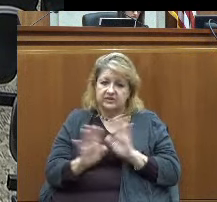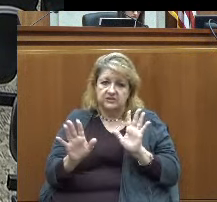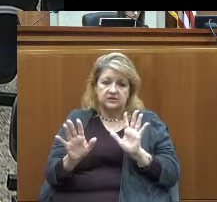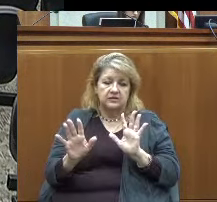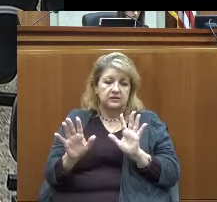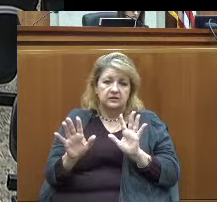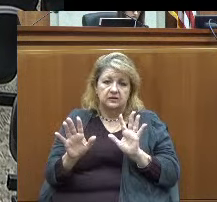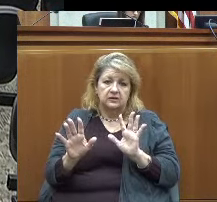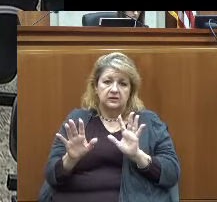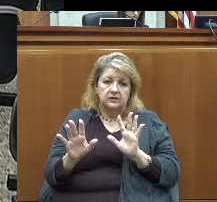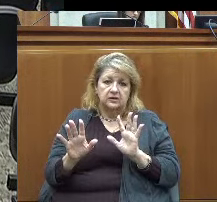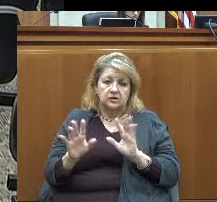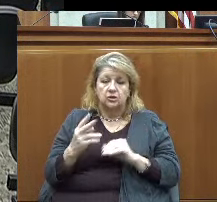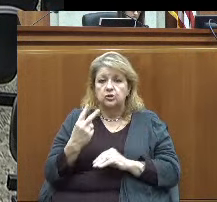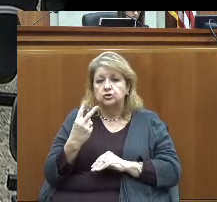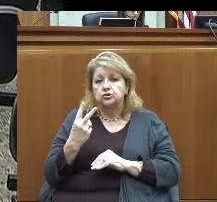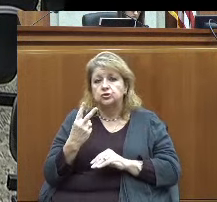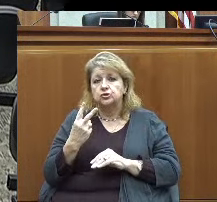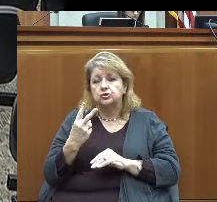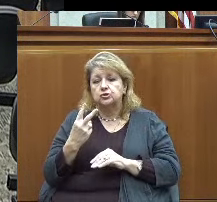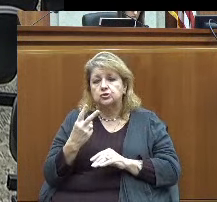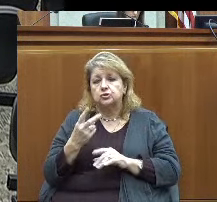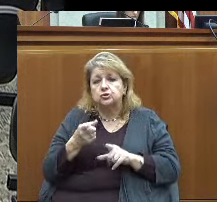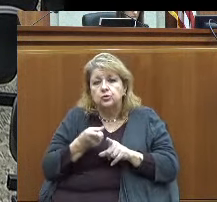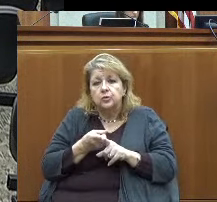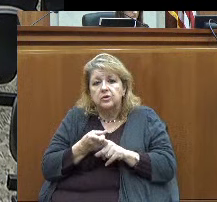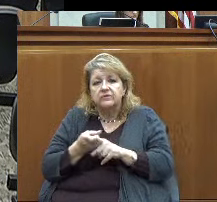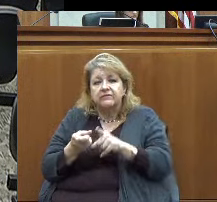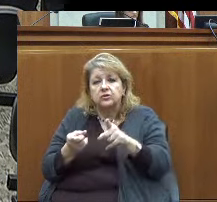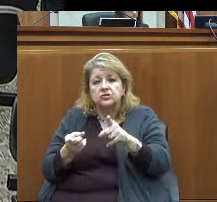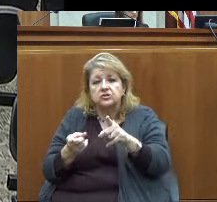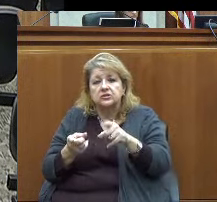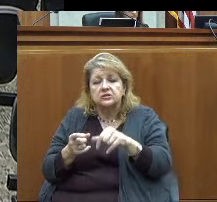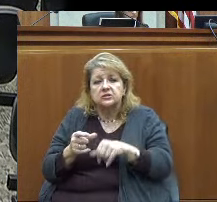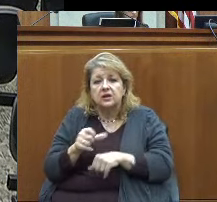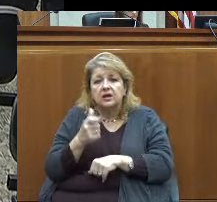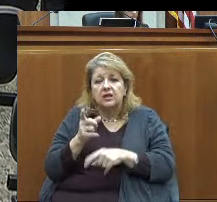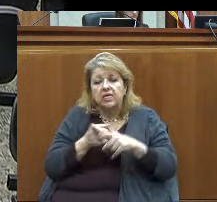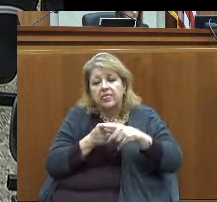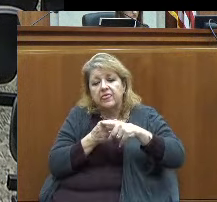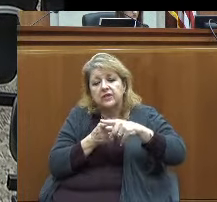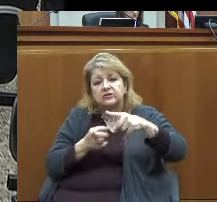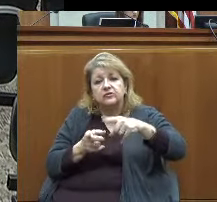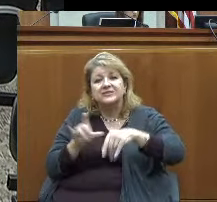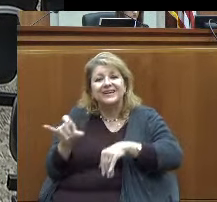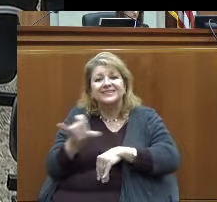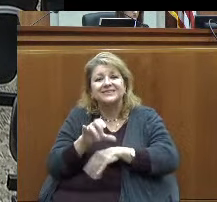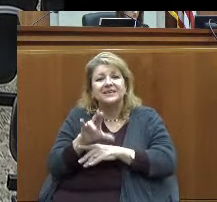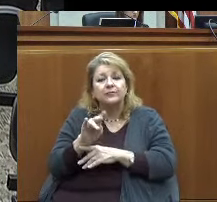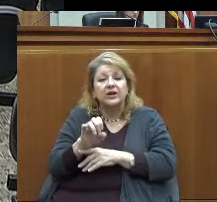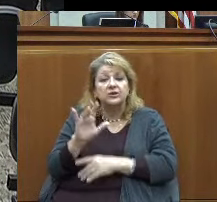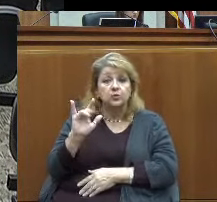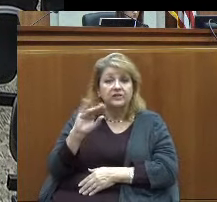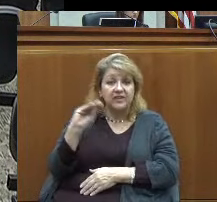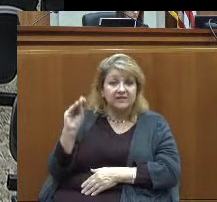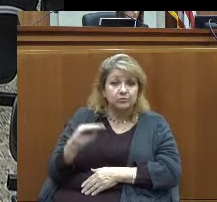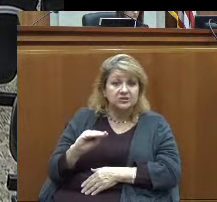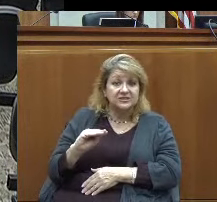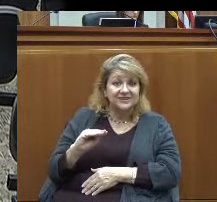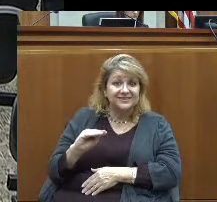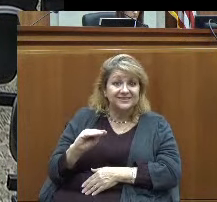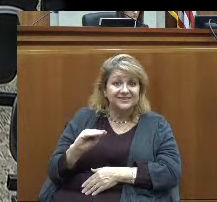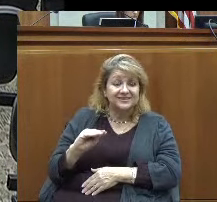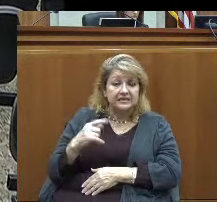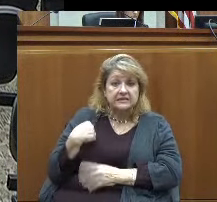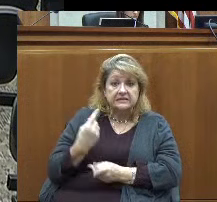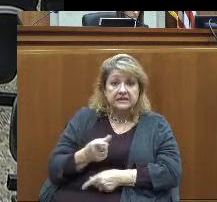you know, the two are diverging. And curiously enough, they're diverging at both the same rate, 25%